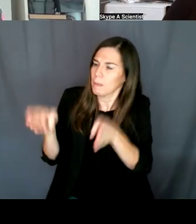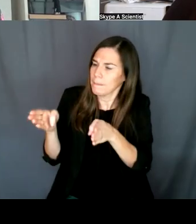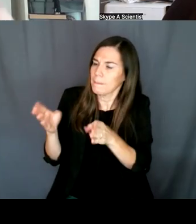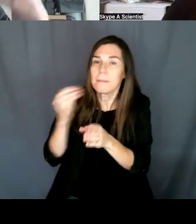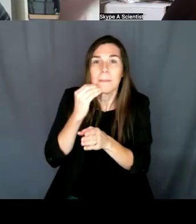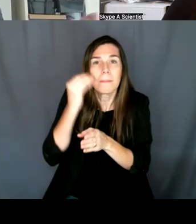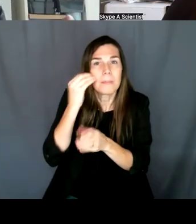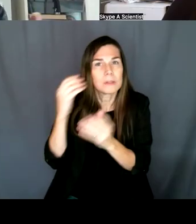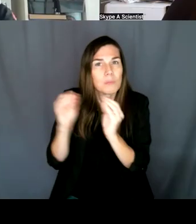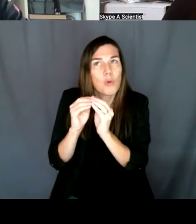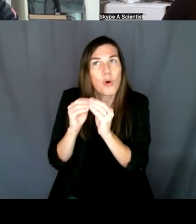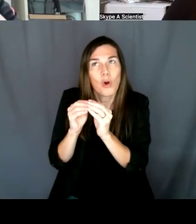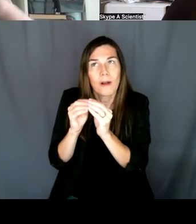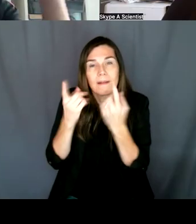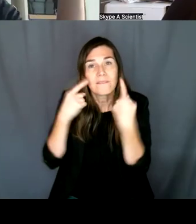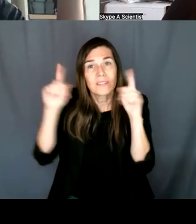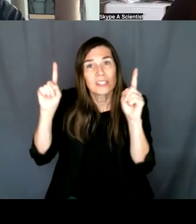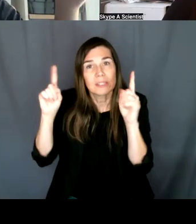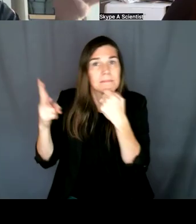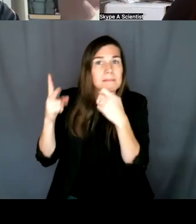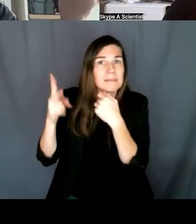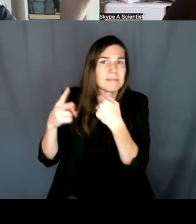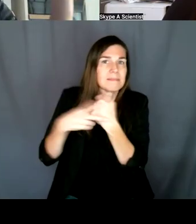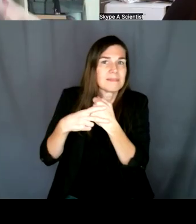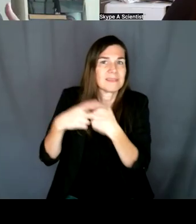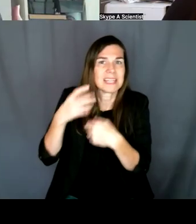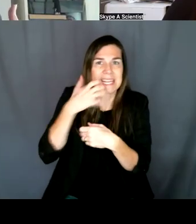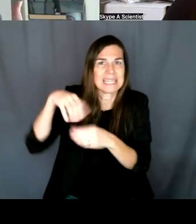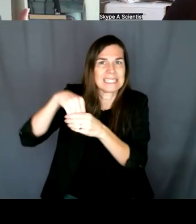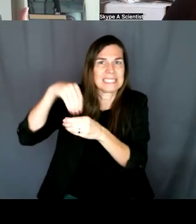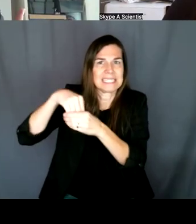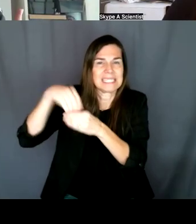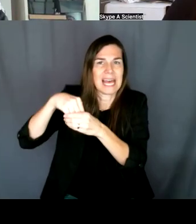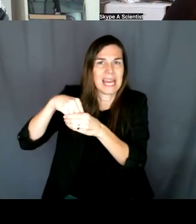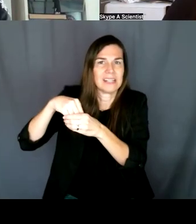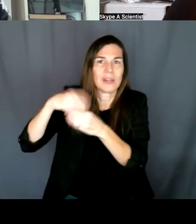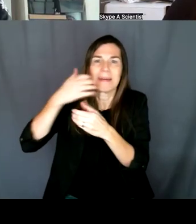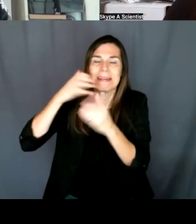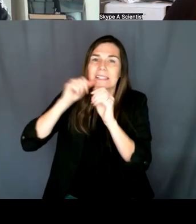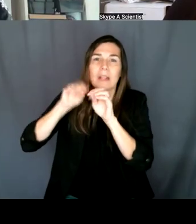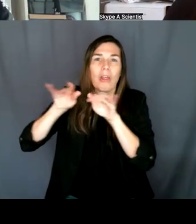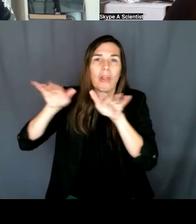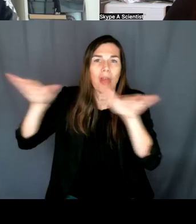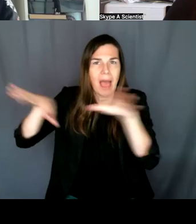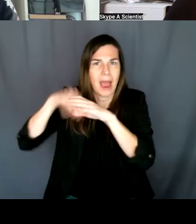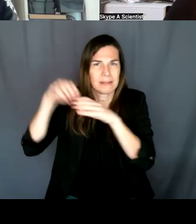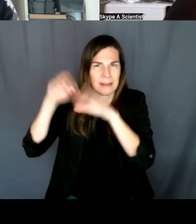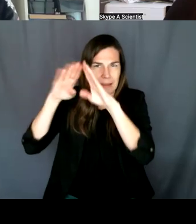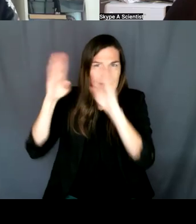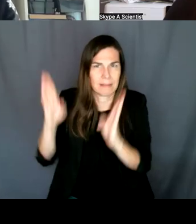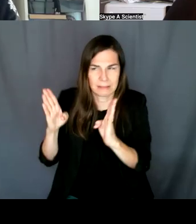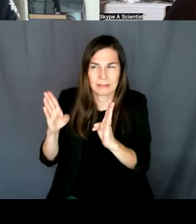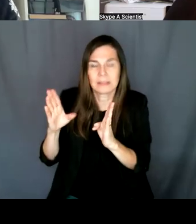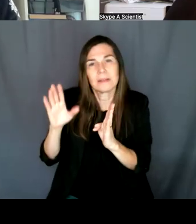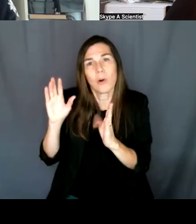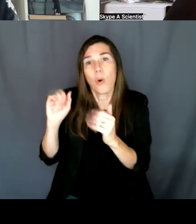or designing buildings in a way that they reflect a lot of heat and like keep the inside cool. So those are aspects